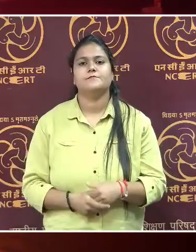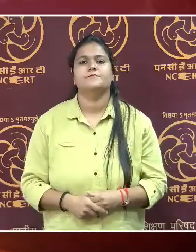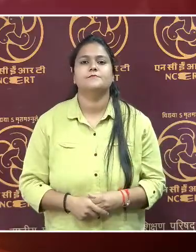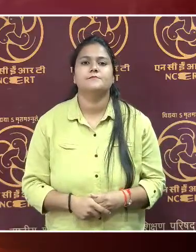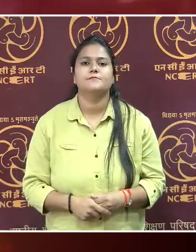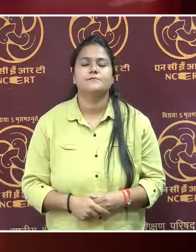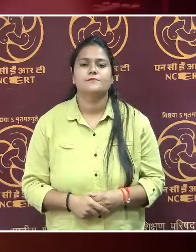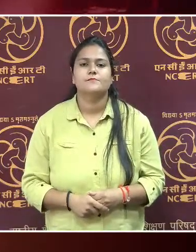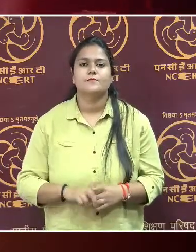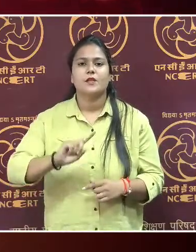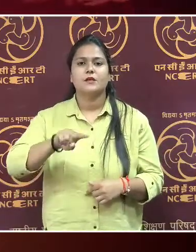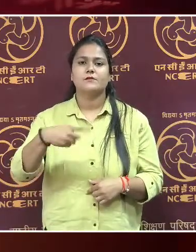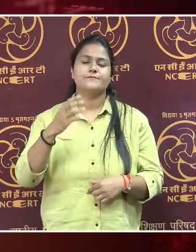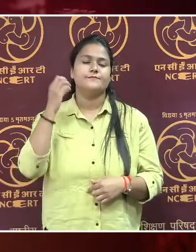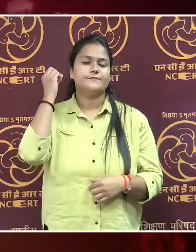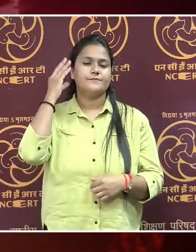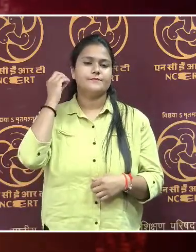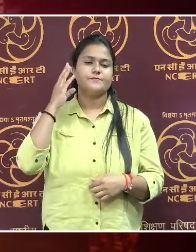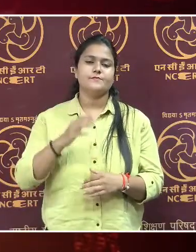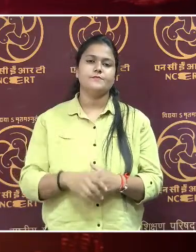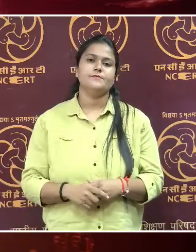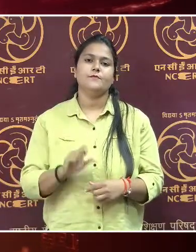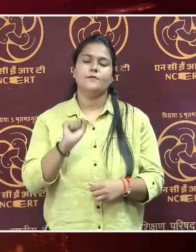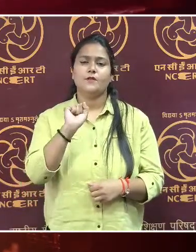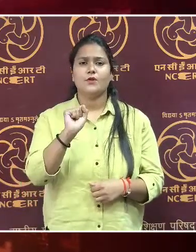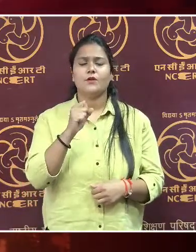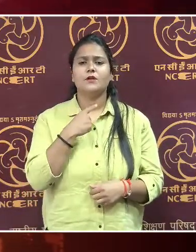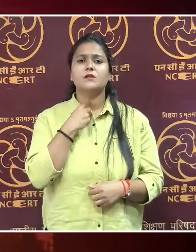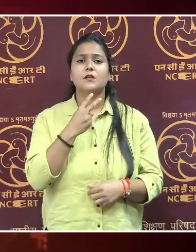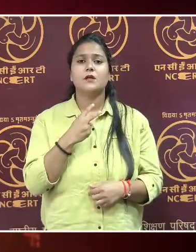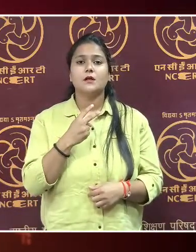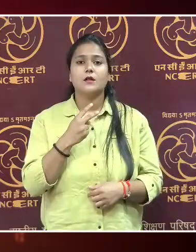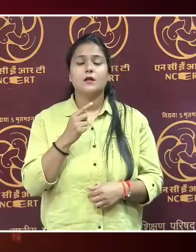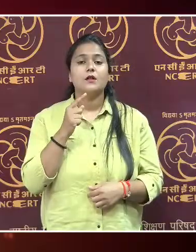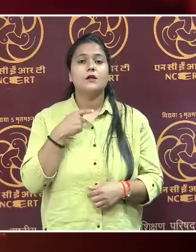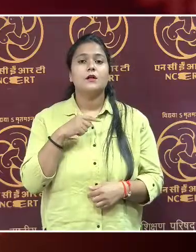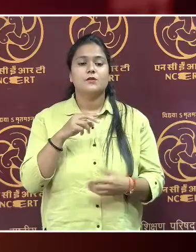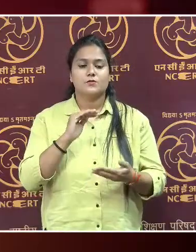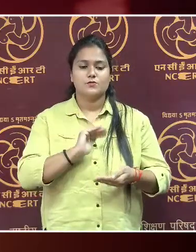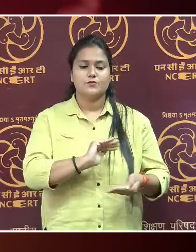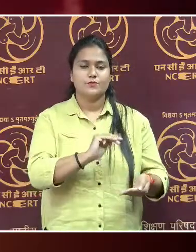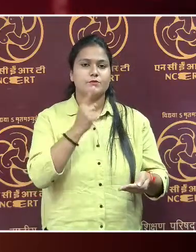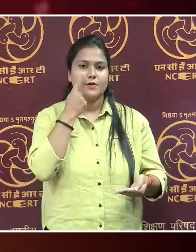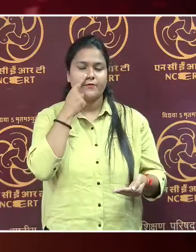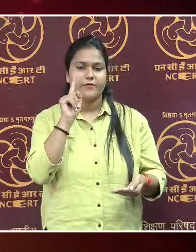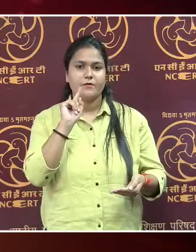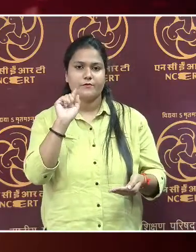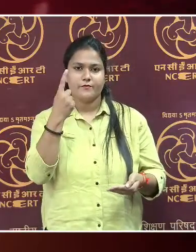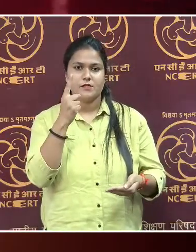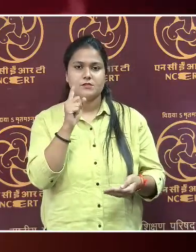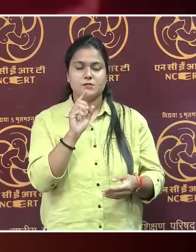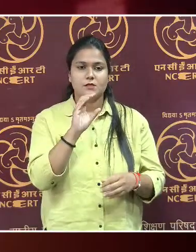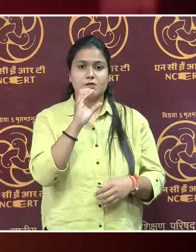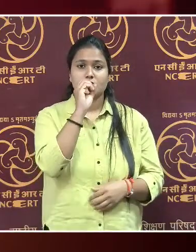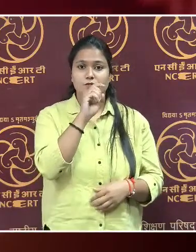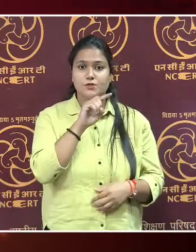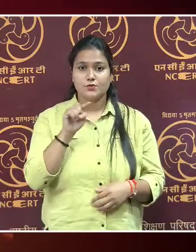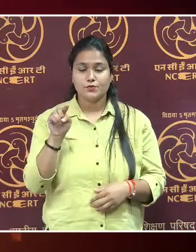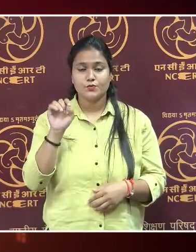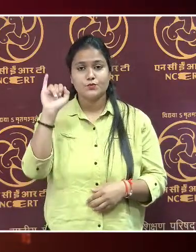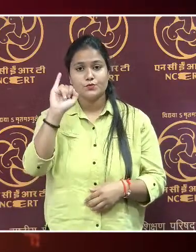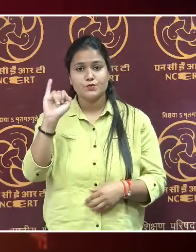So to say, like, when the expected mother is in the first trimester, so the ear actually starts